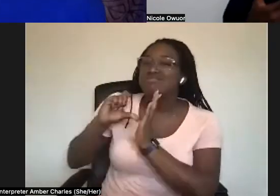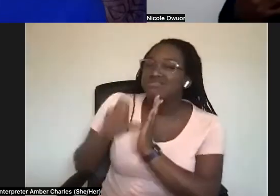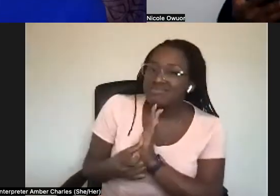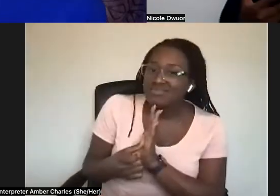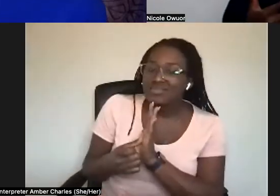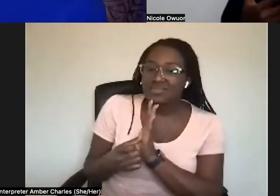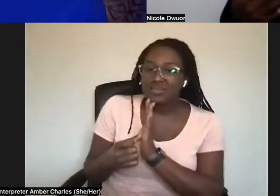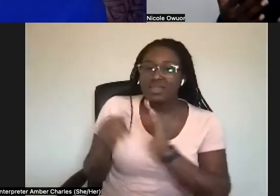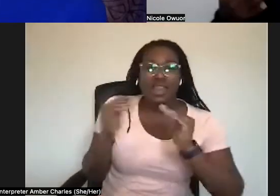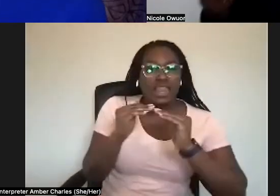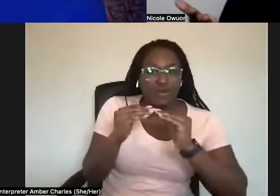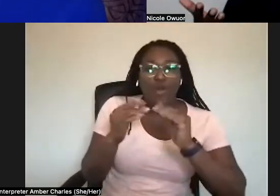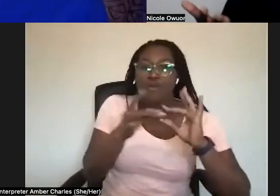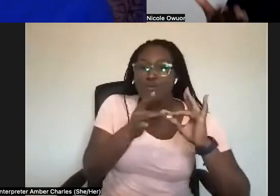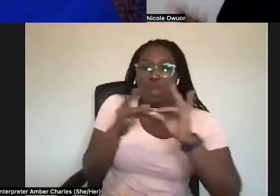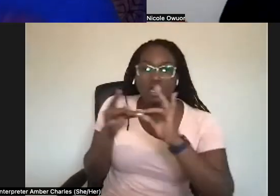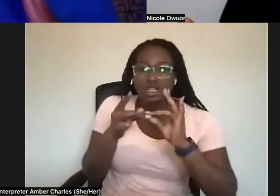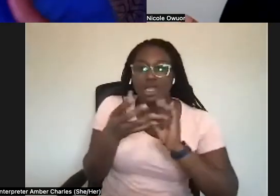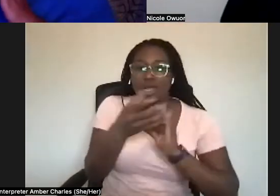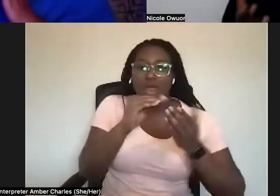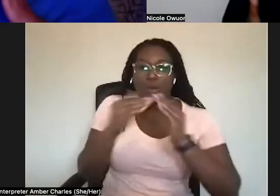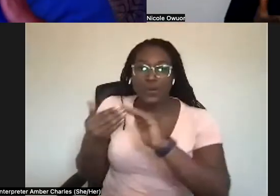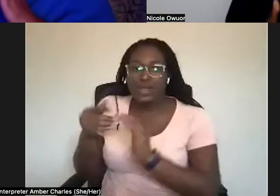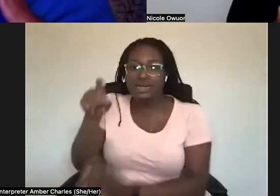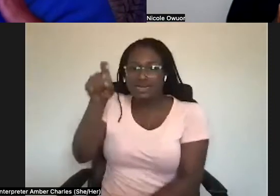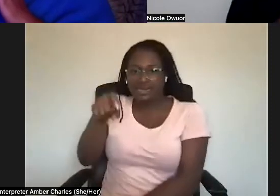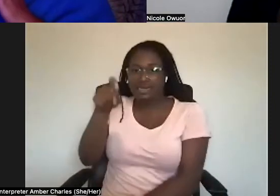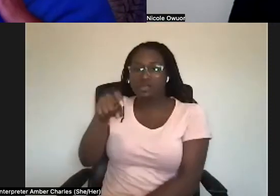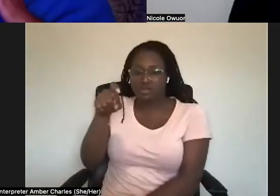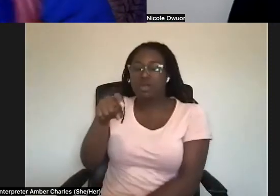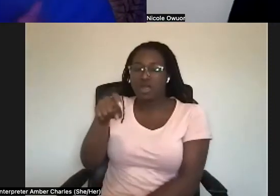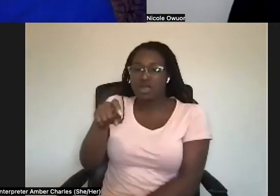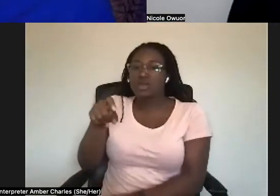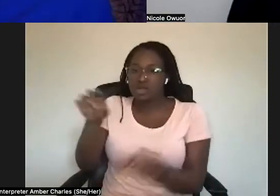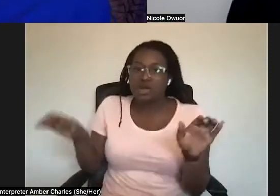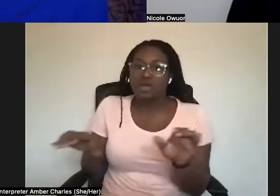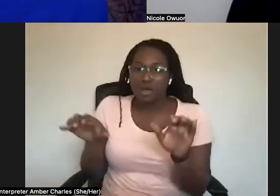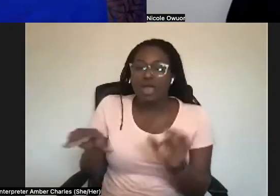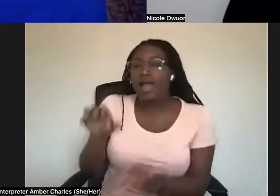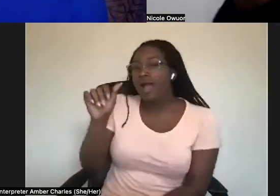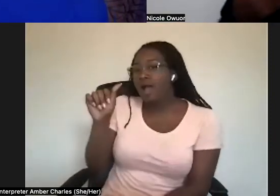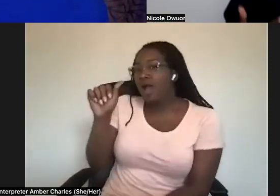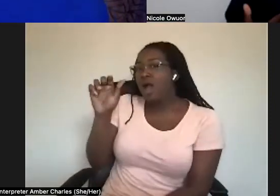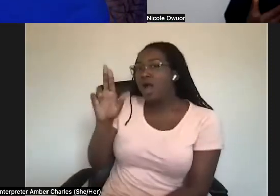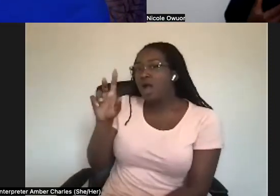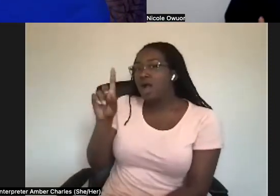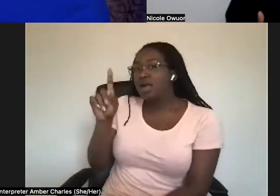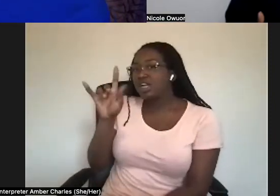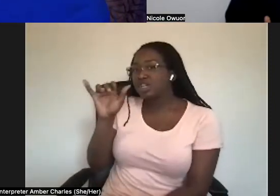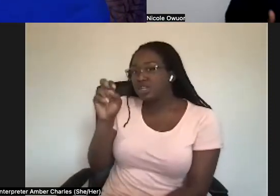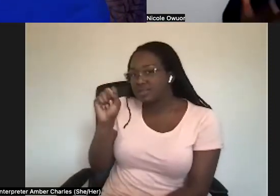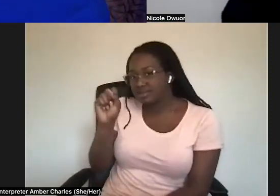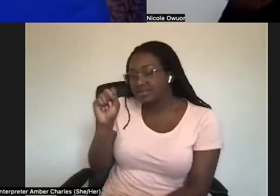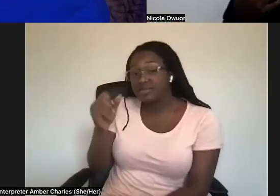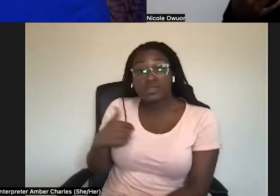of relationship and community that's necessary to be audacious. Because I knew